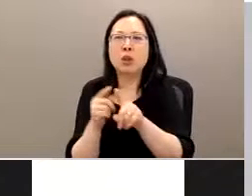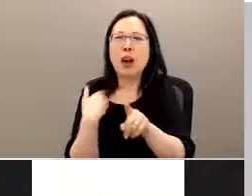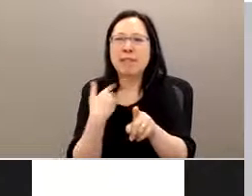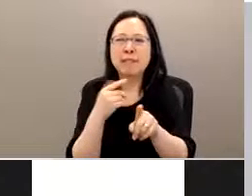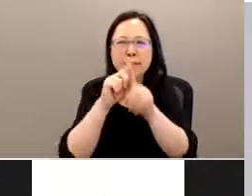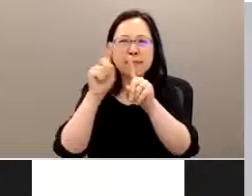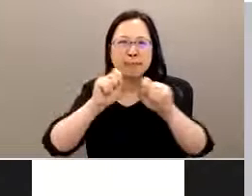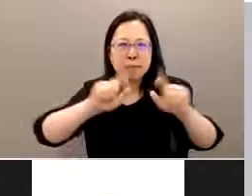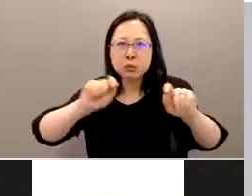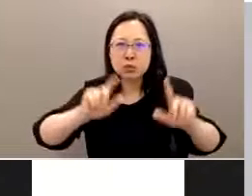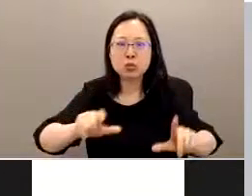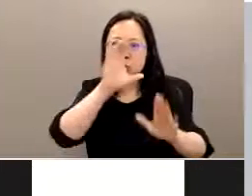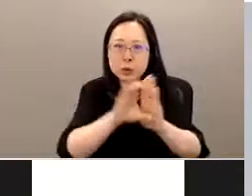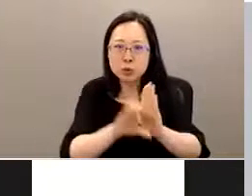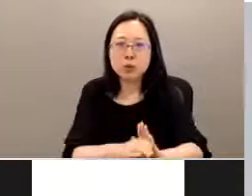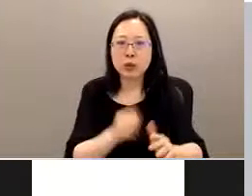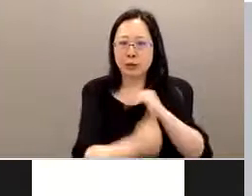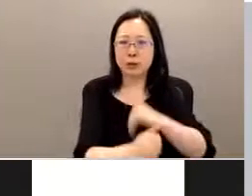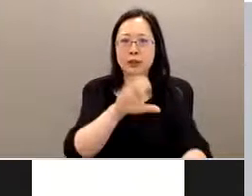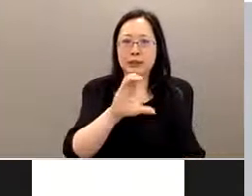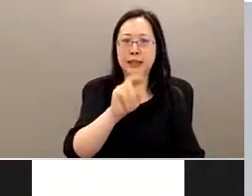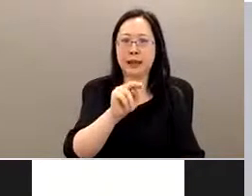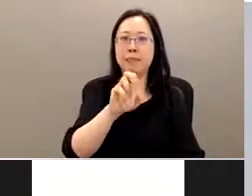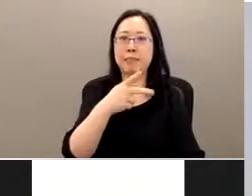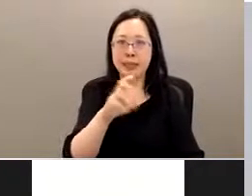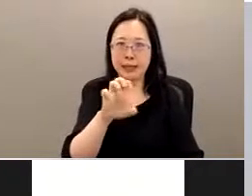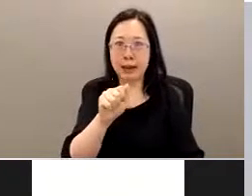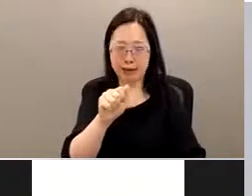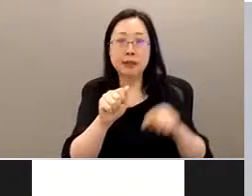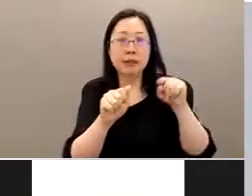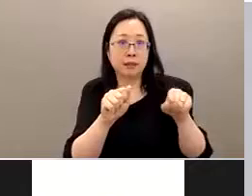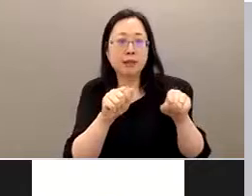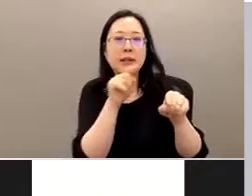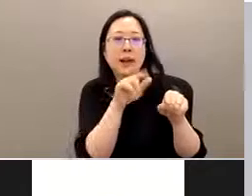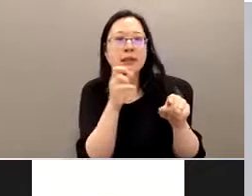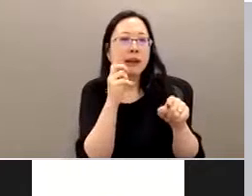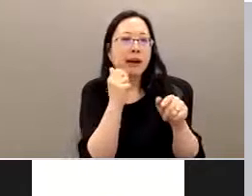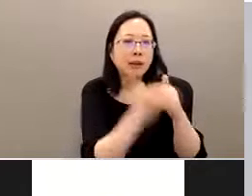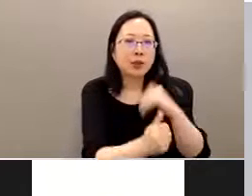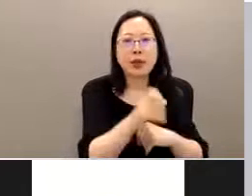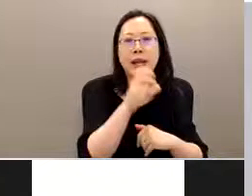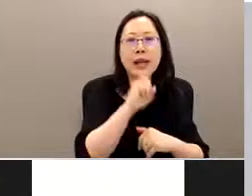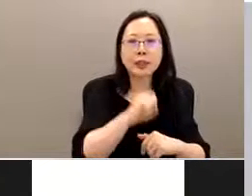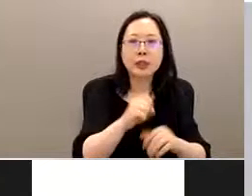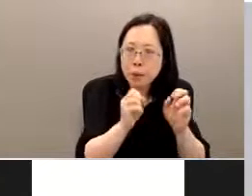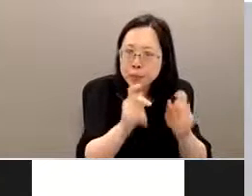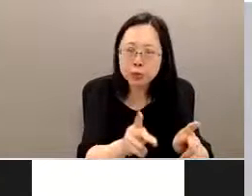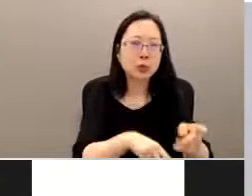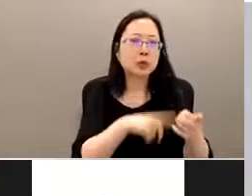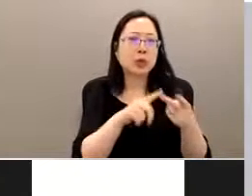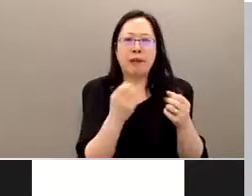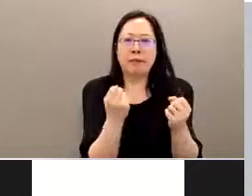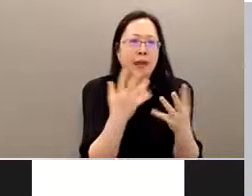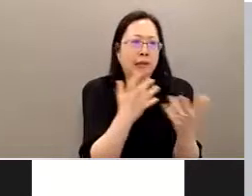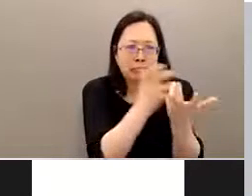that CNPA has adapted from Agent Opportunity and CNPA. So we've adapted for Ontario with